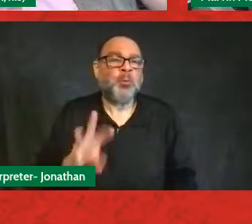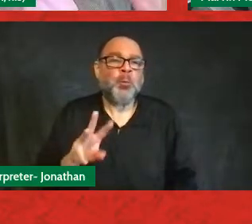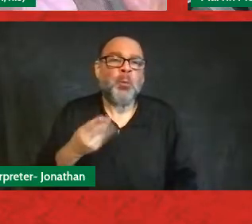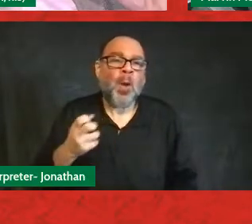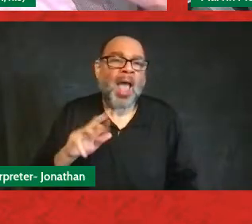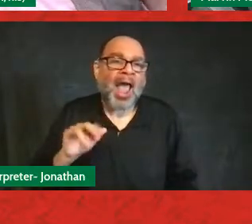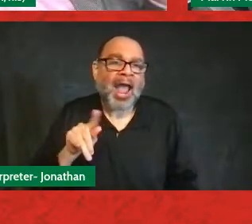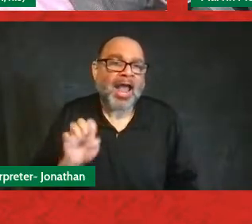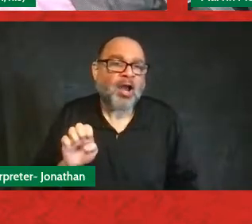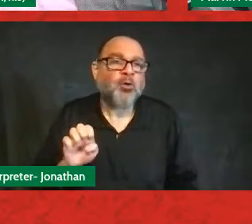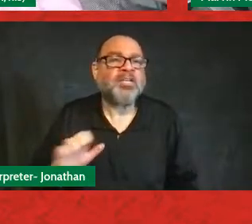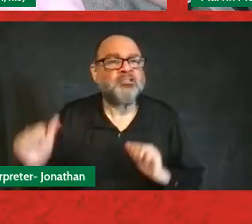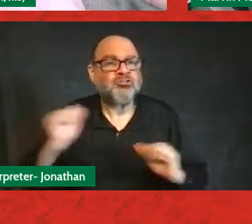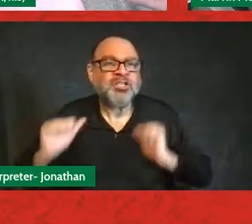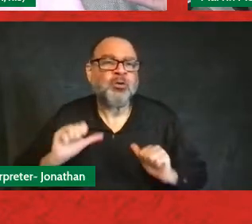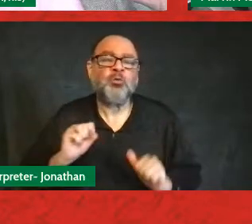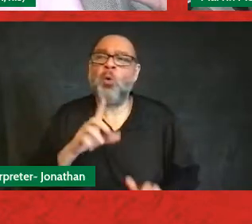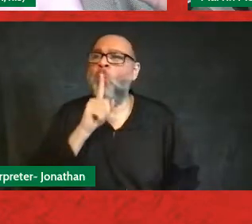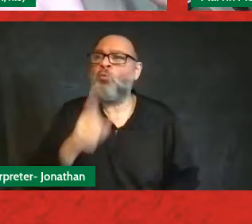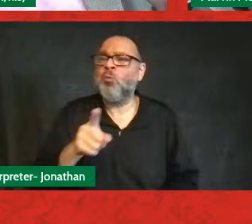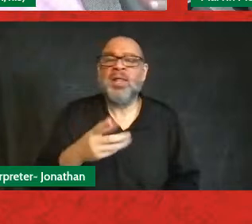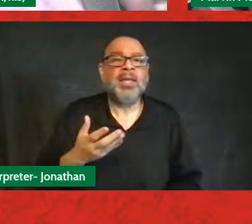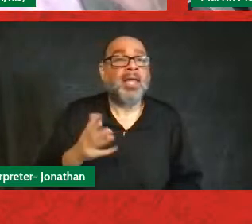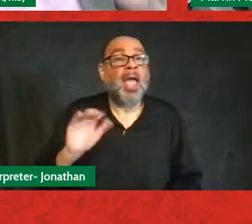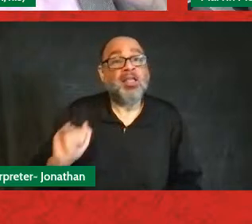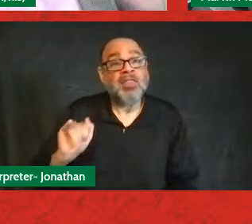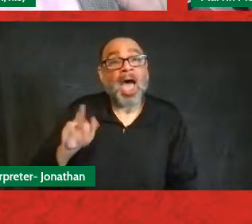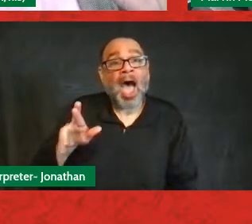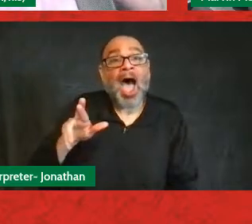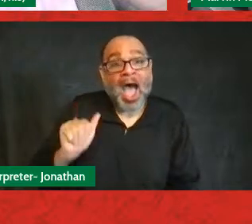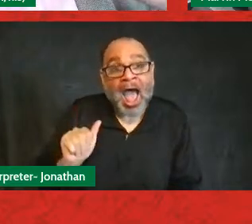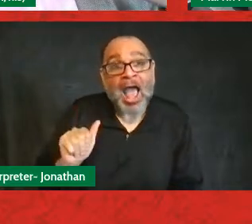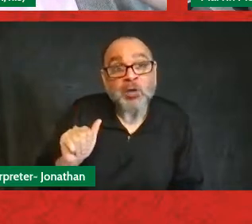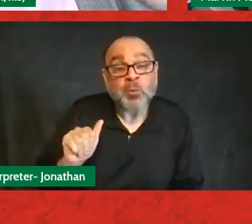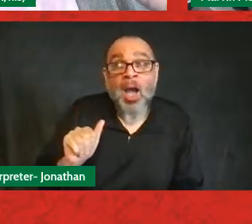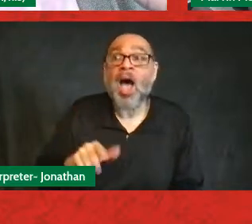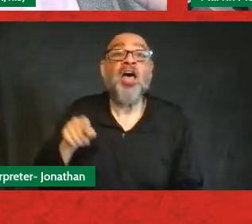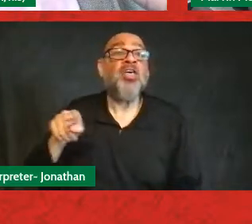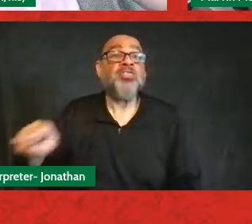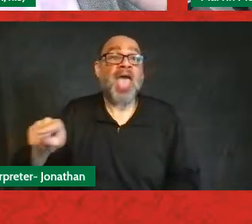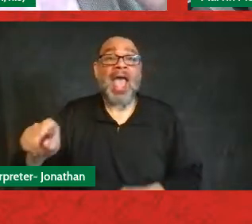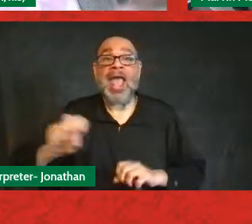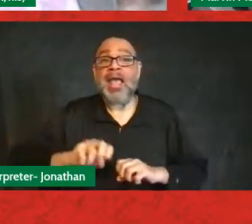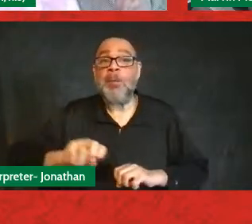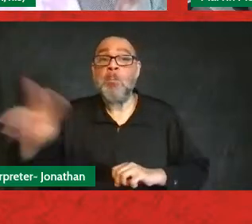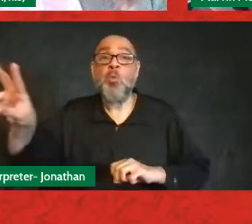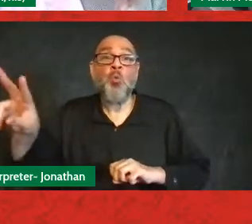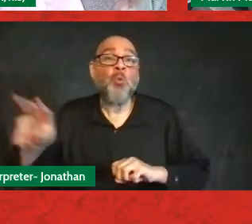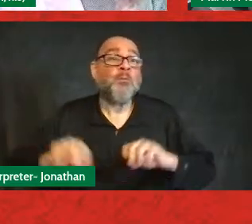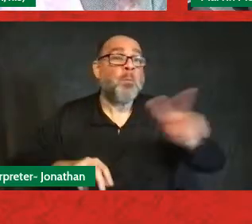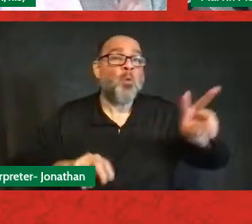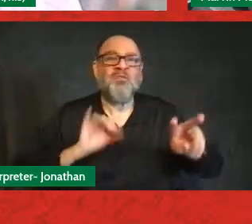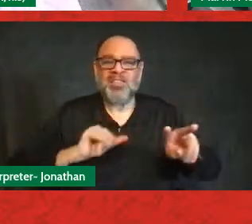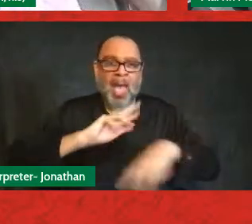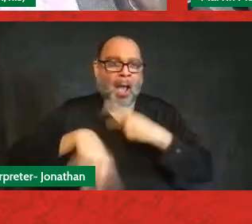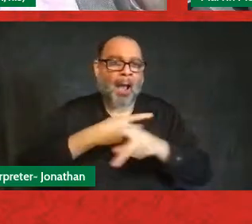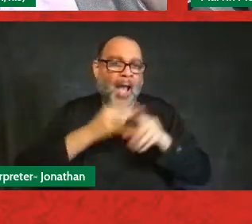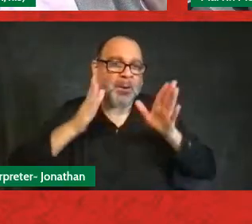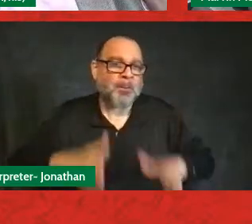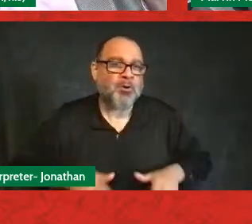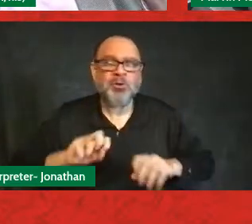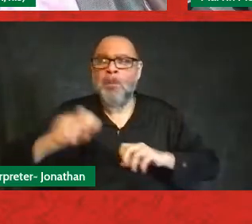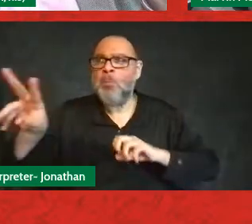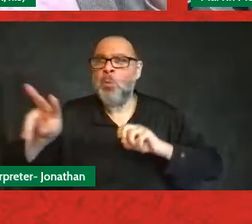this real kind of, so the IRAs, I know, they go out into the world. Yeah. Yes, James Hewlett did too.